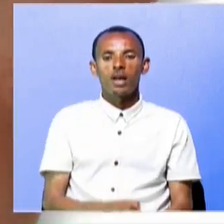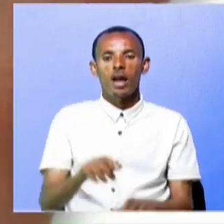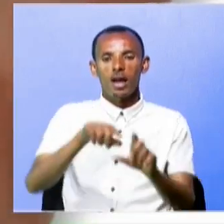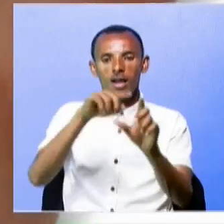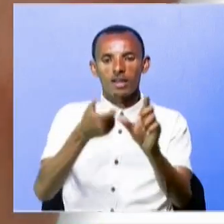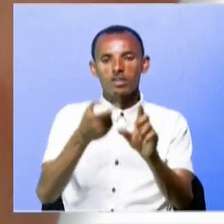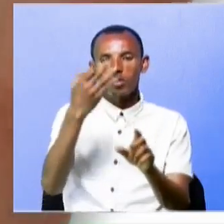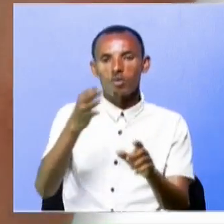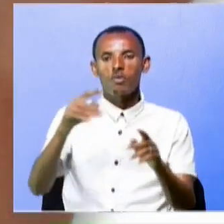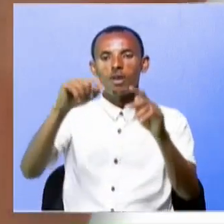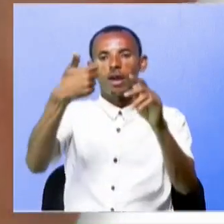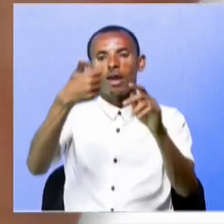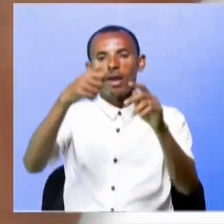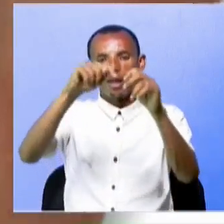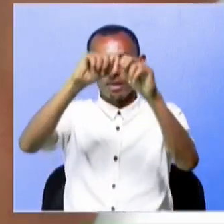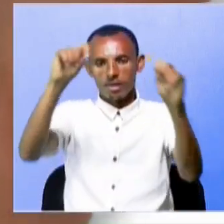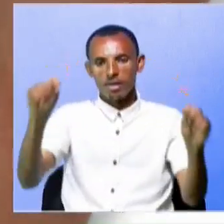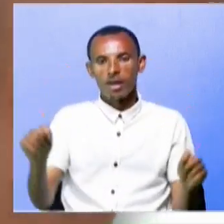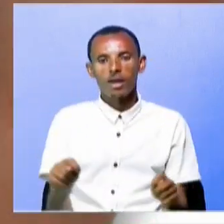a triangle